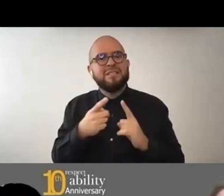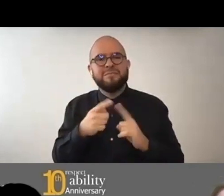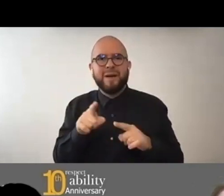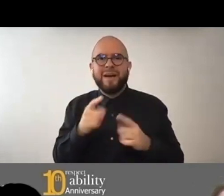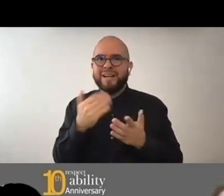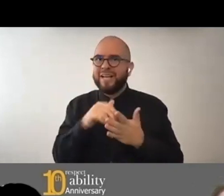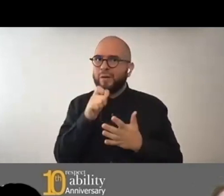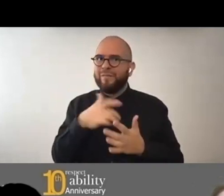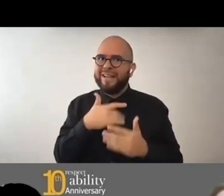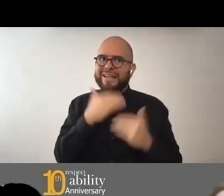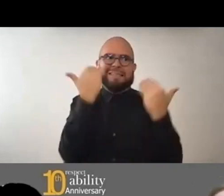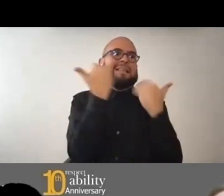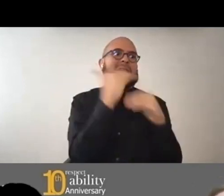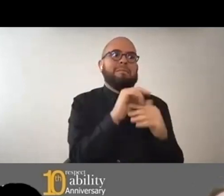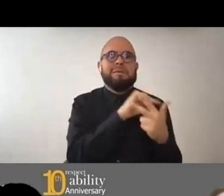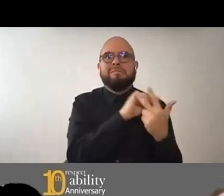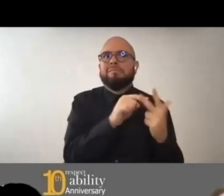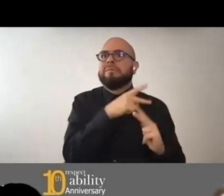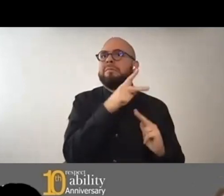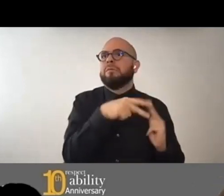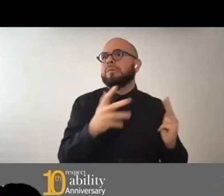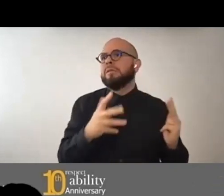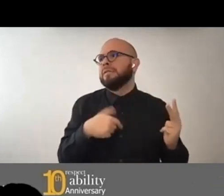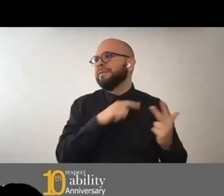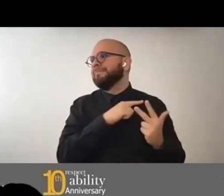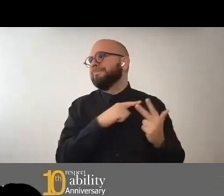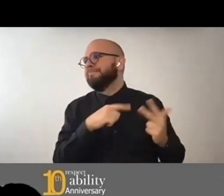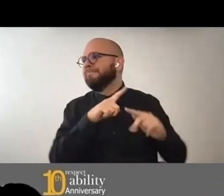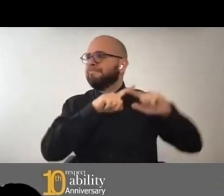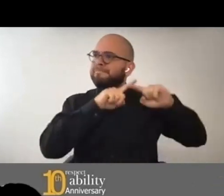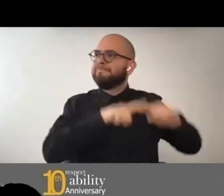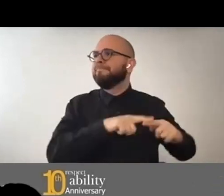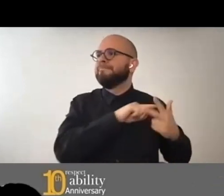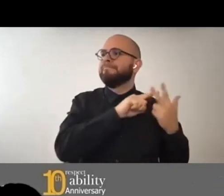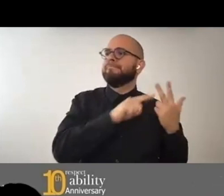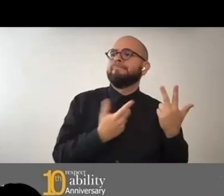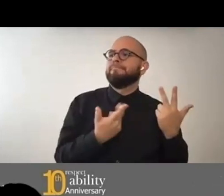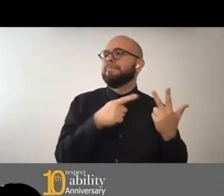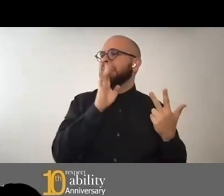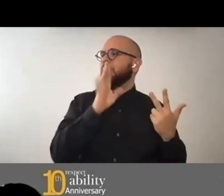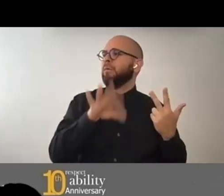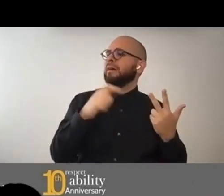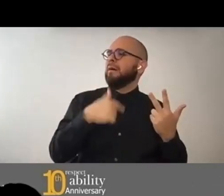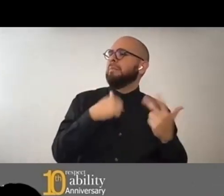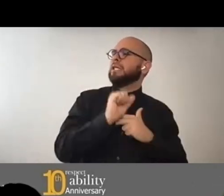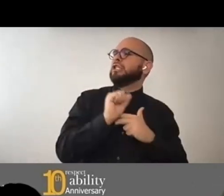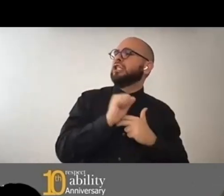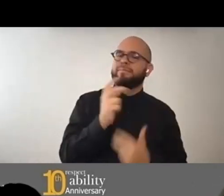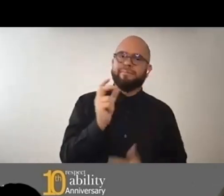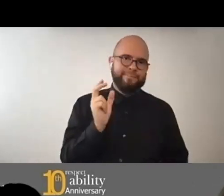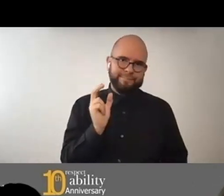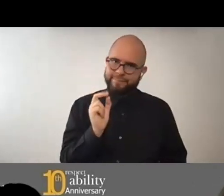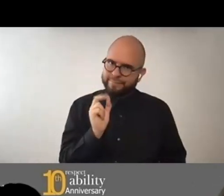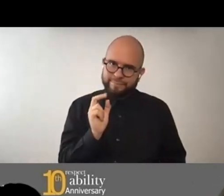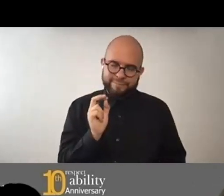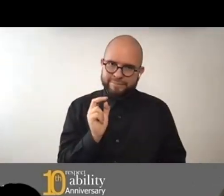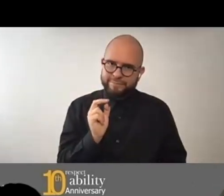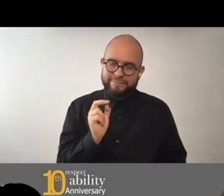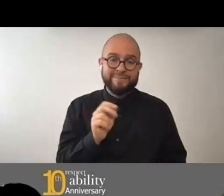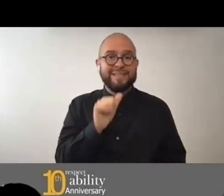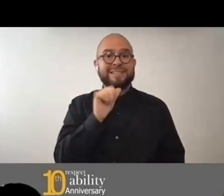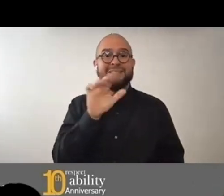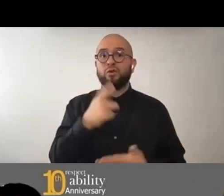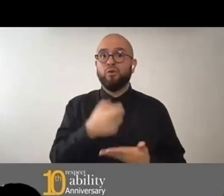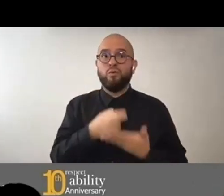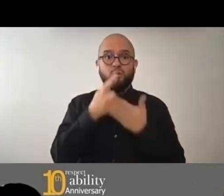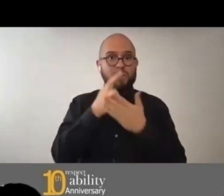assume that these programs, just by enrolling in these programs, that they're going to find you a job, because it's not your rehab counselor's responsibility